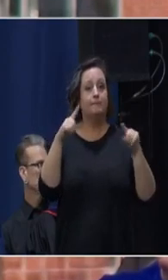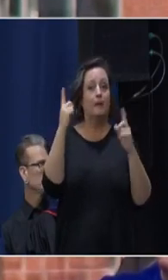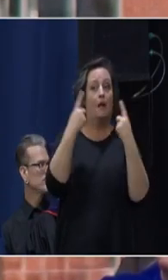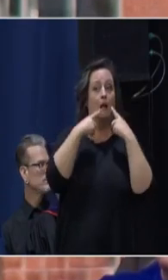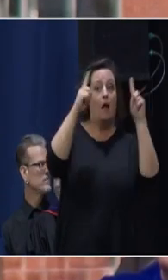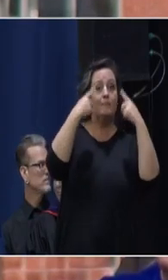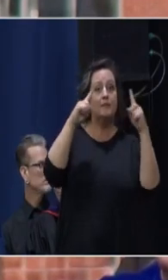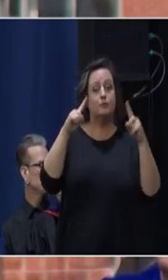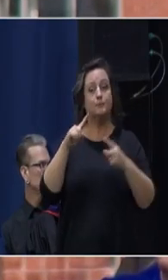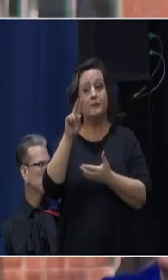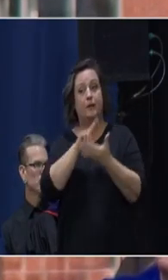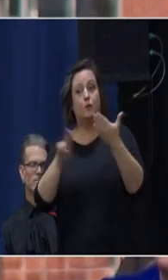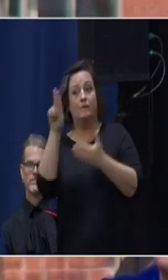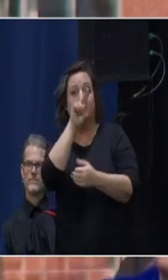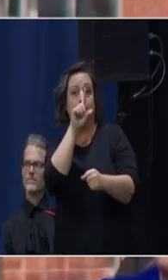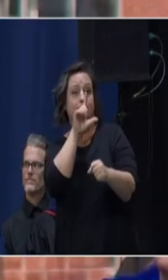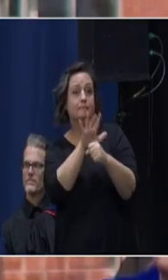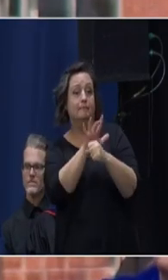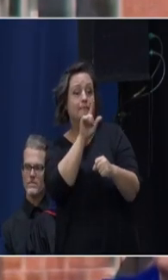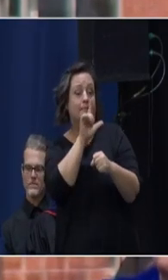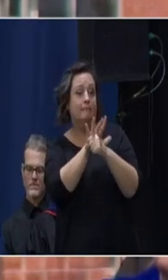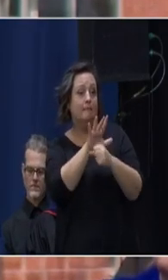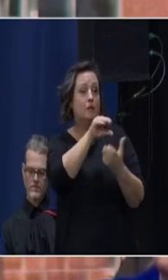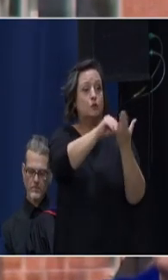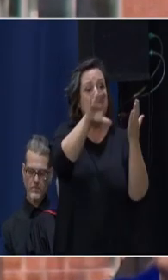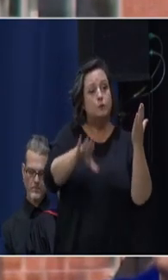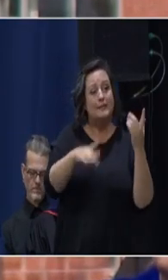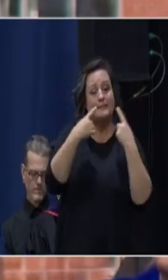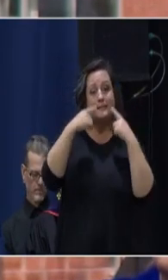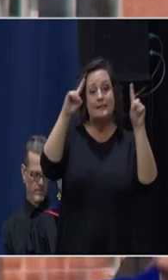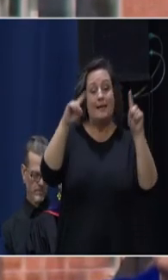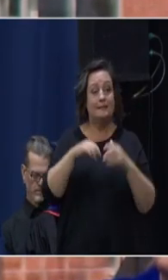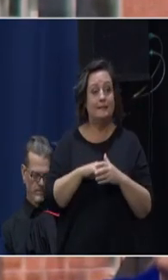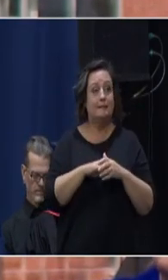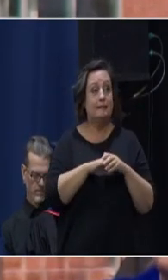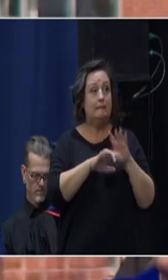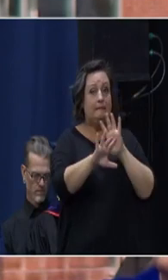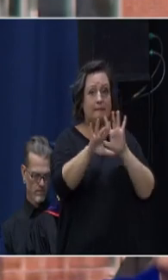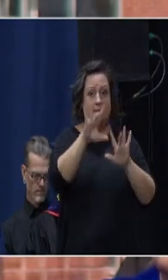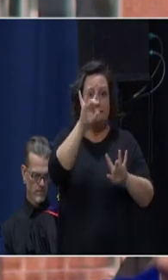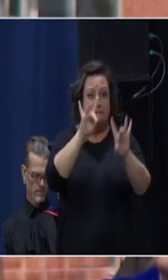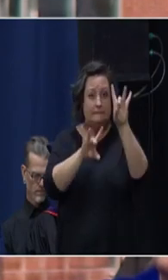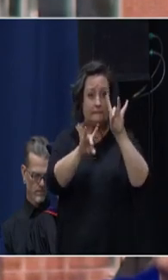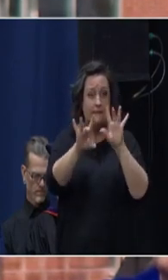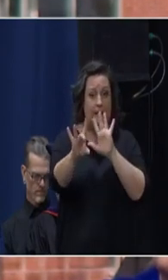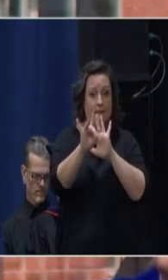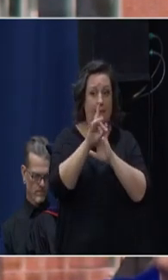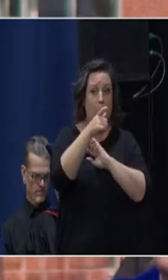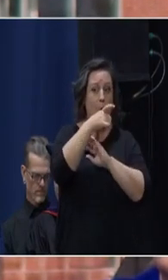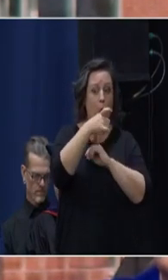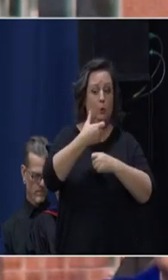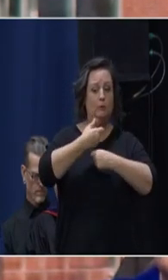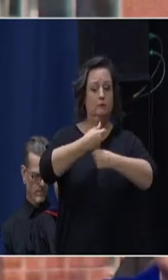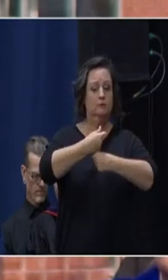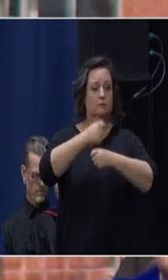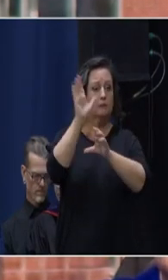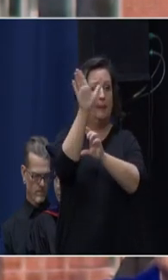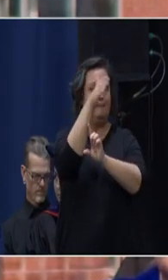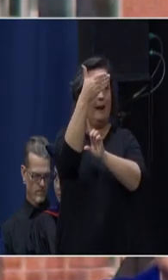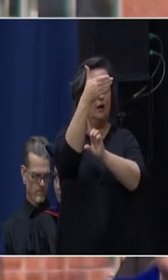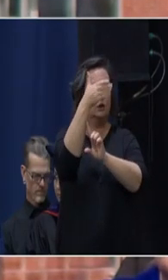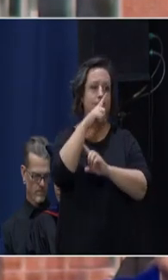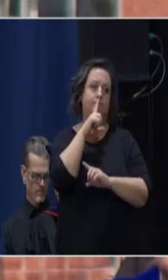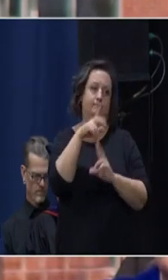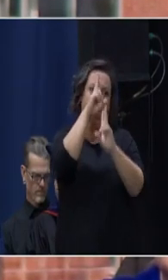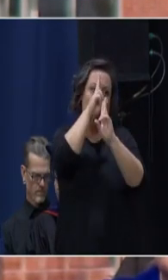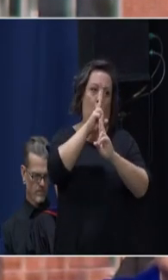university's commitment to student success. The selection of the banner bearer is considered to be a special honor.